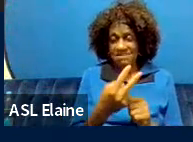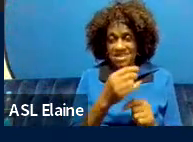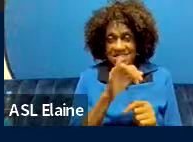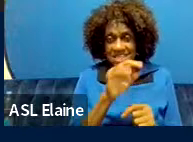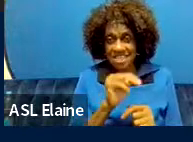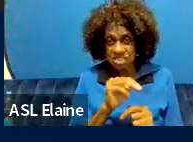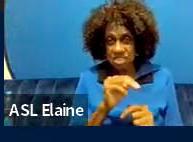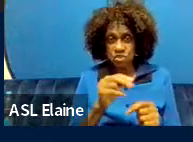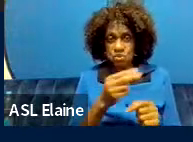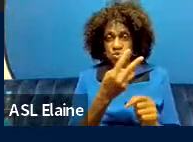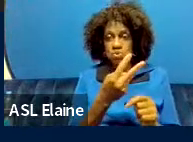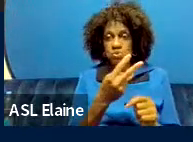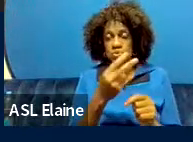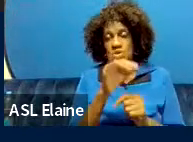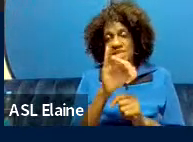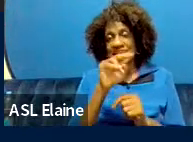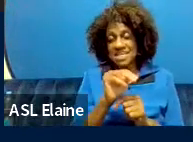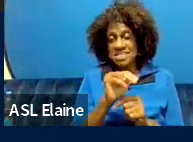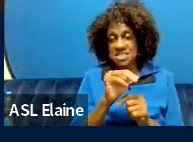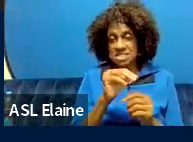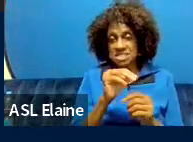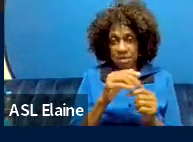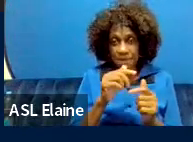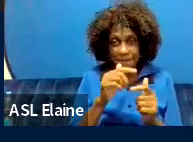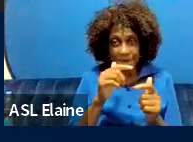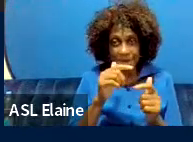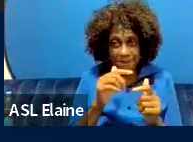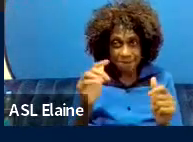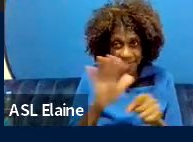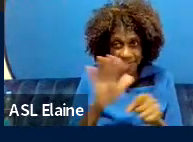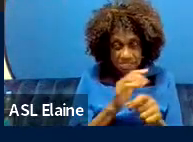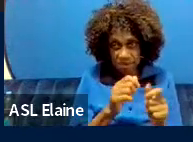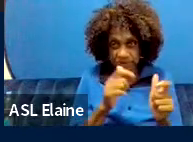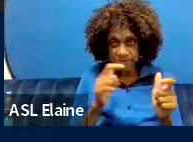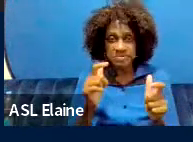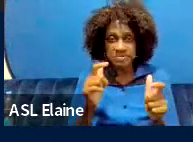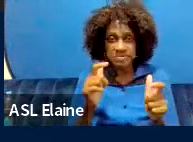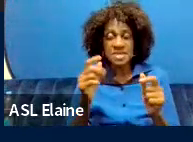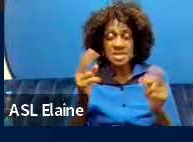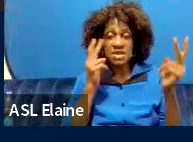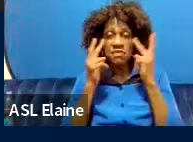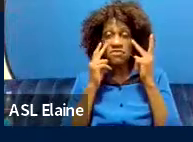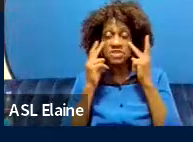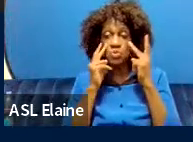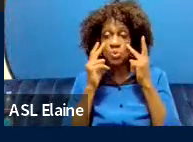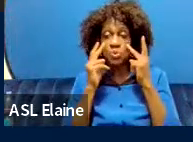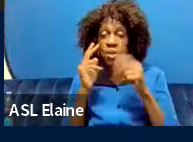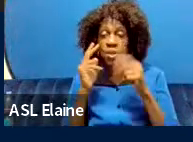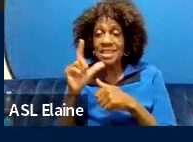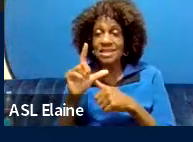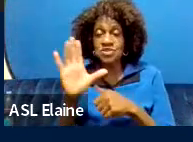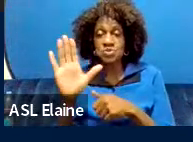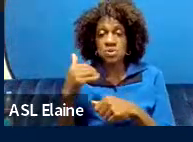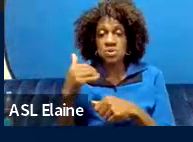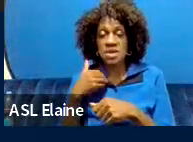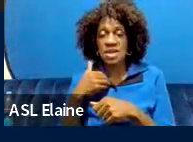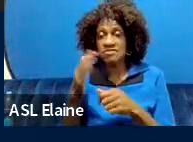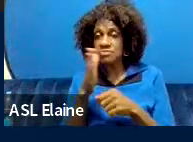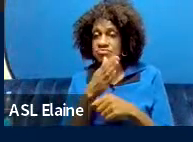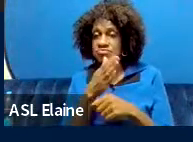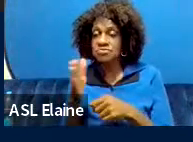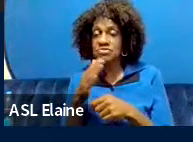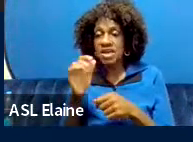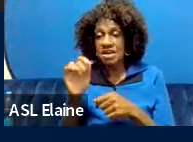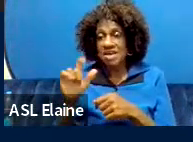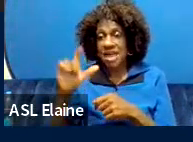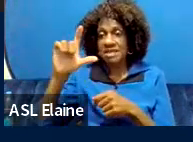inches maximum based on the height of the uppercase letter I. Visual characters are going to have a range of